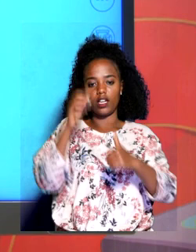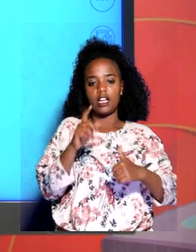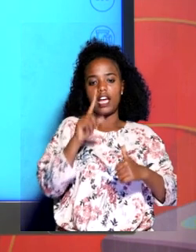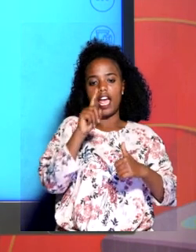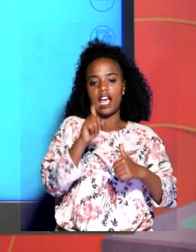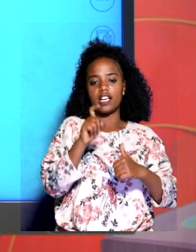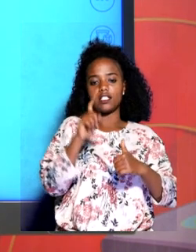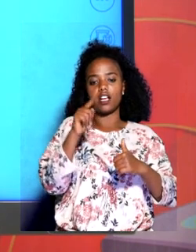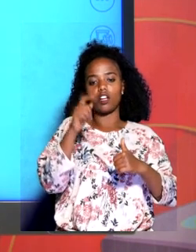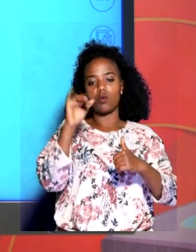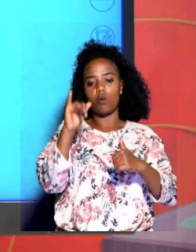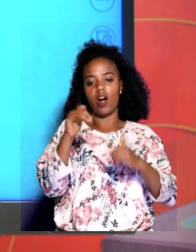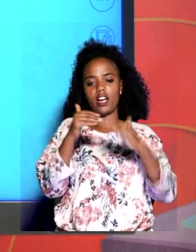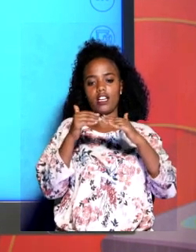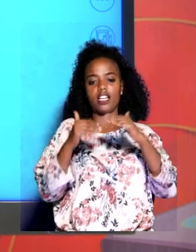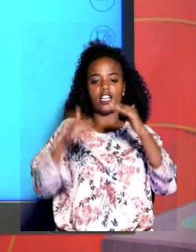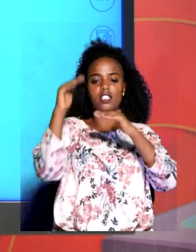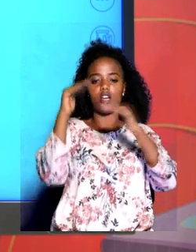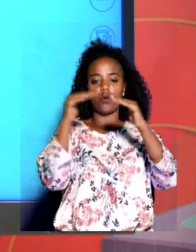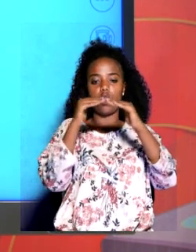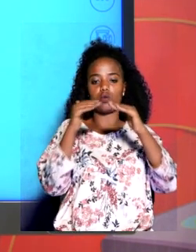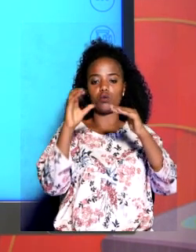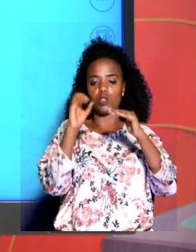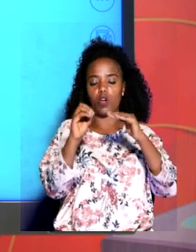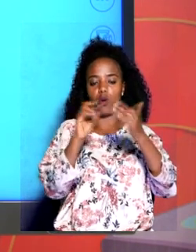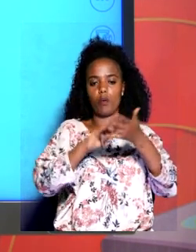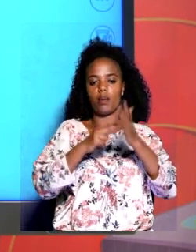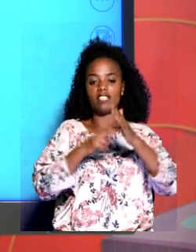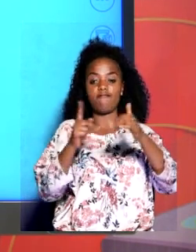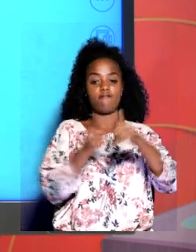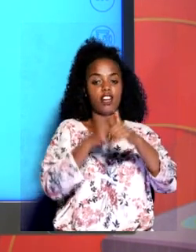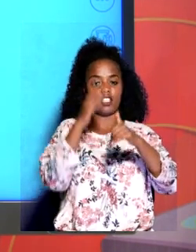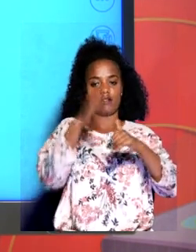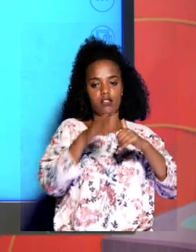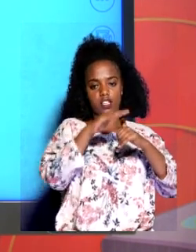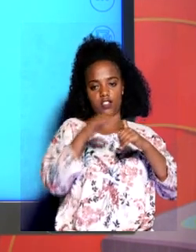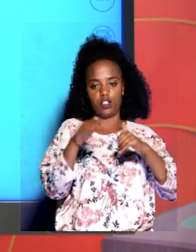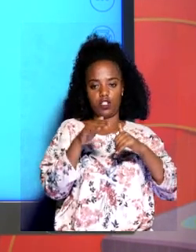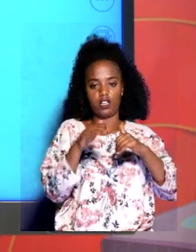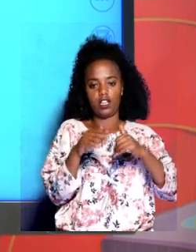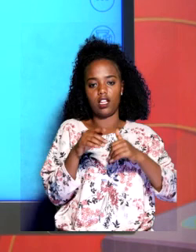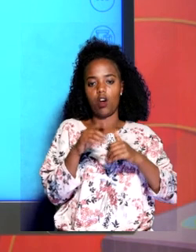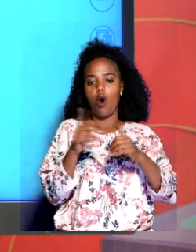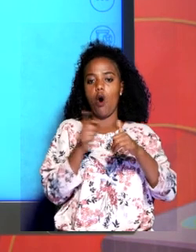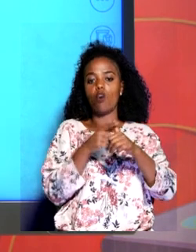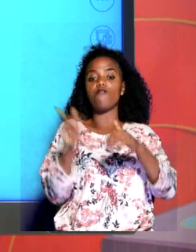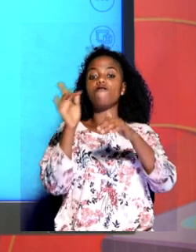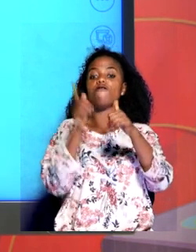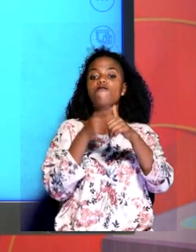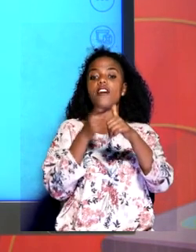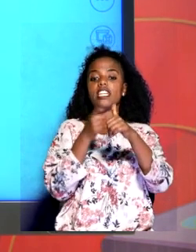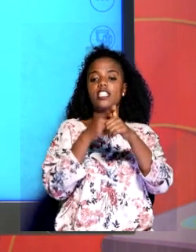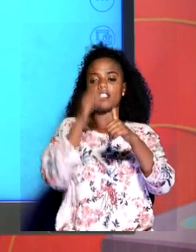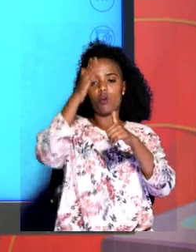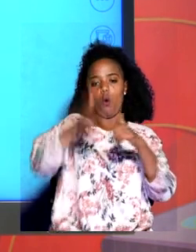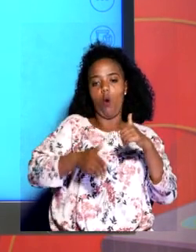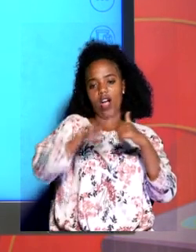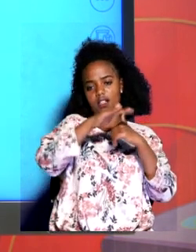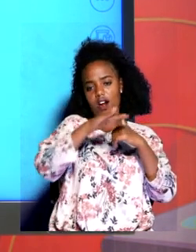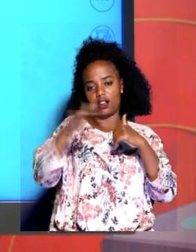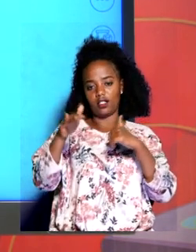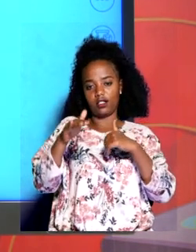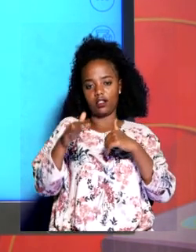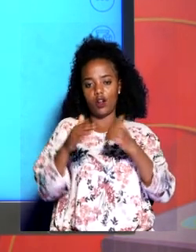than or equal to 0 means it is only first quadrant region. So, let's draw this graph on first quadrant.